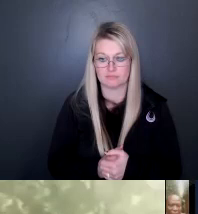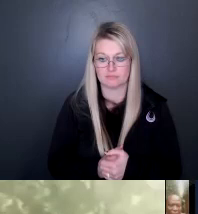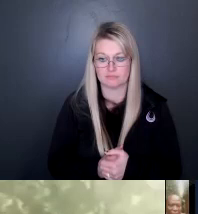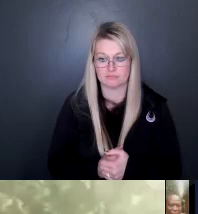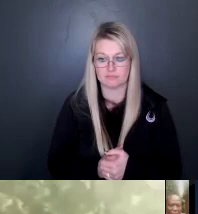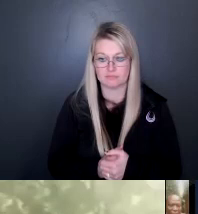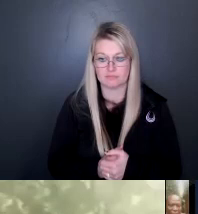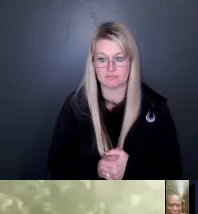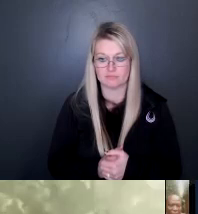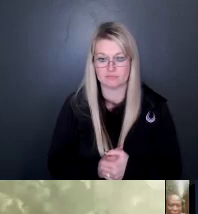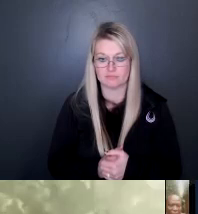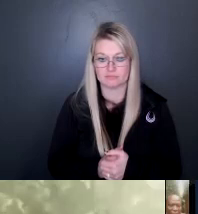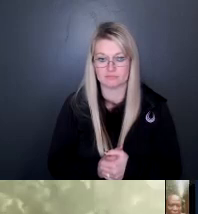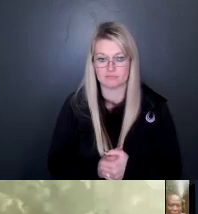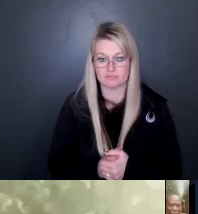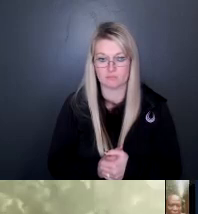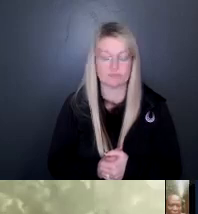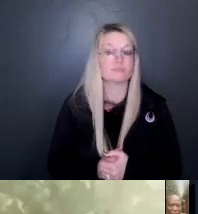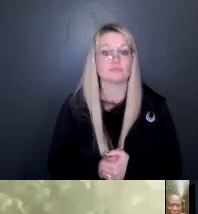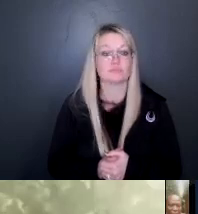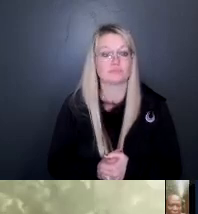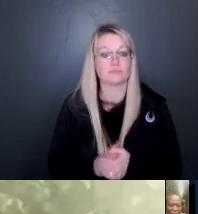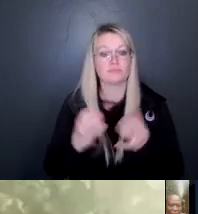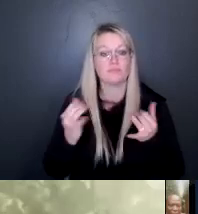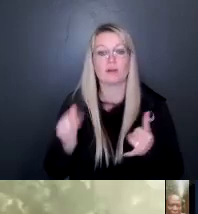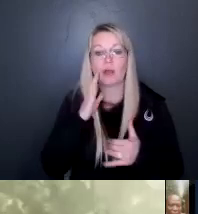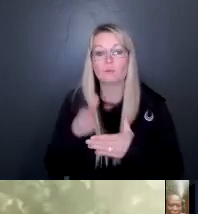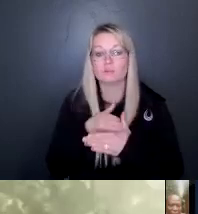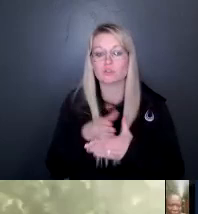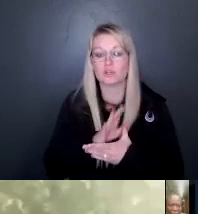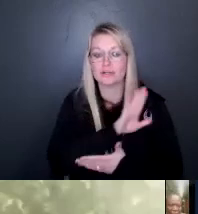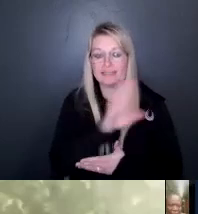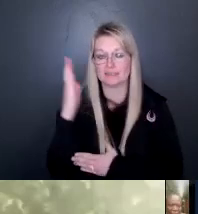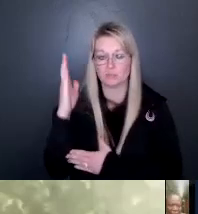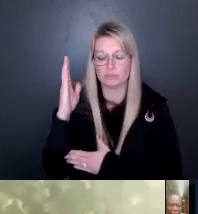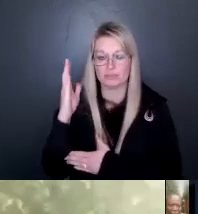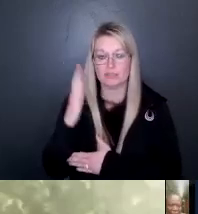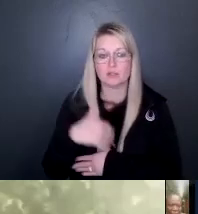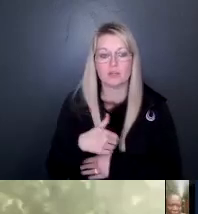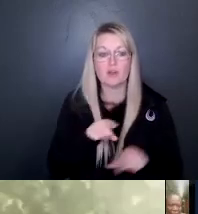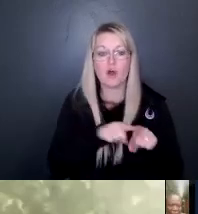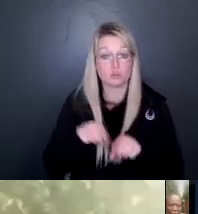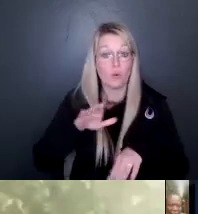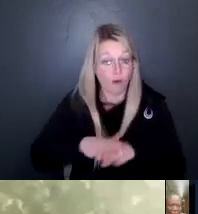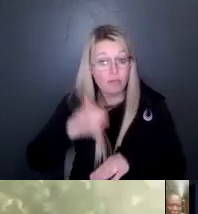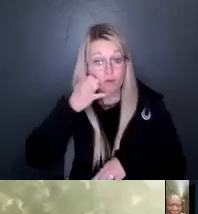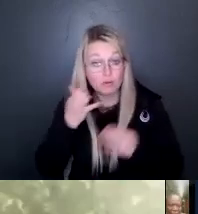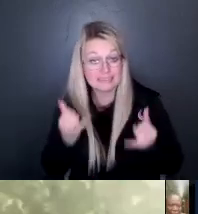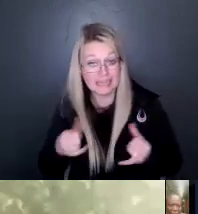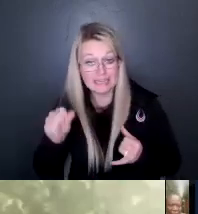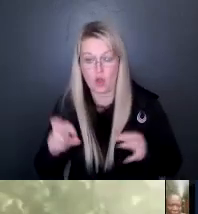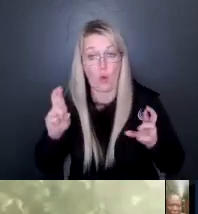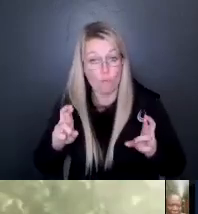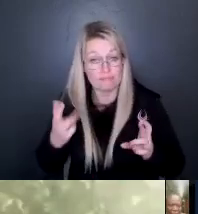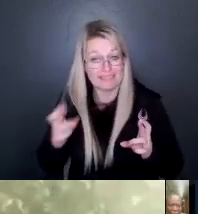right. So now I will share Mr. Julius's presentation. He is also on the call today. We hope that he will be able